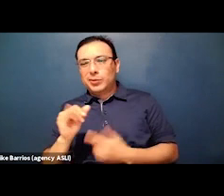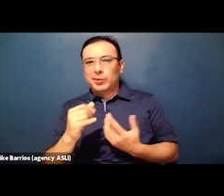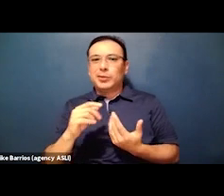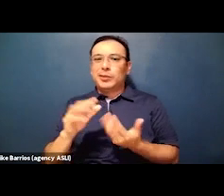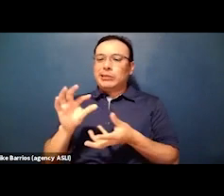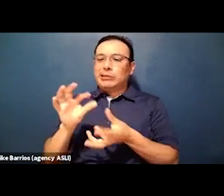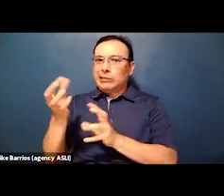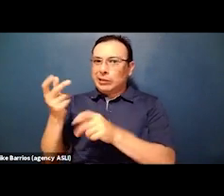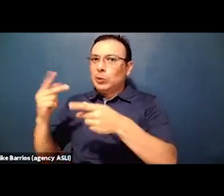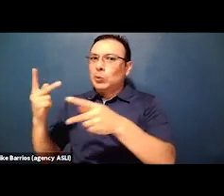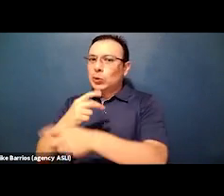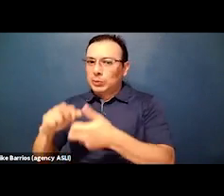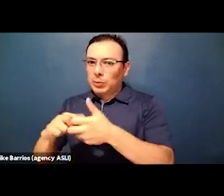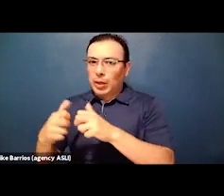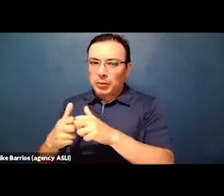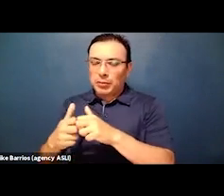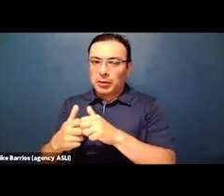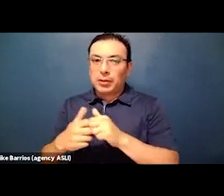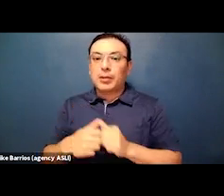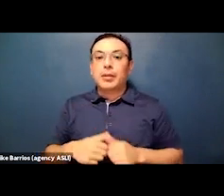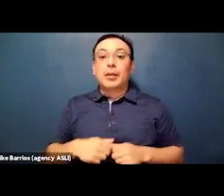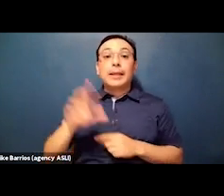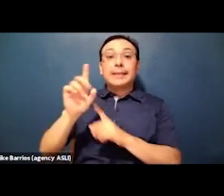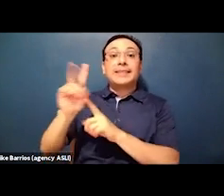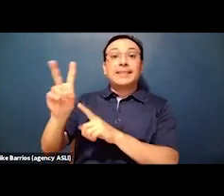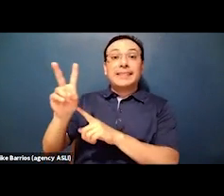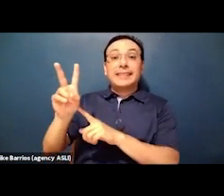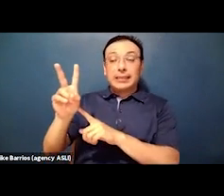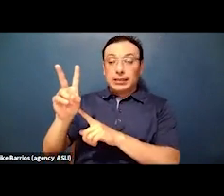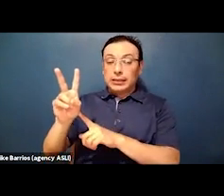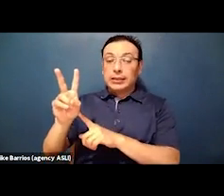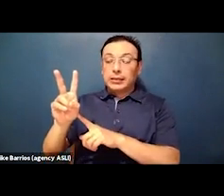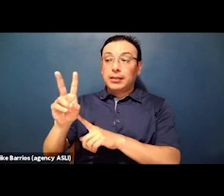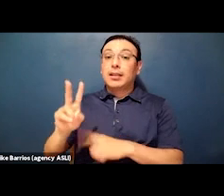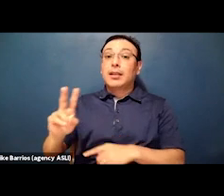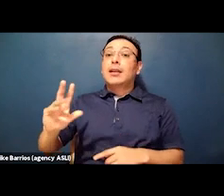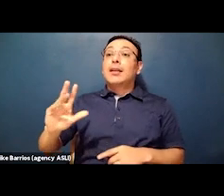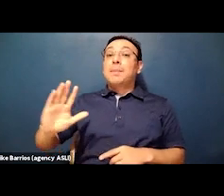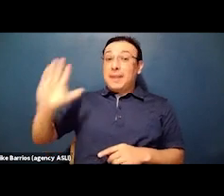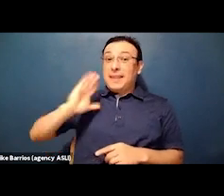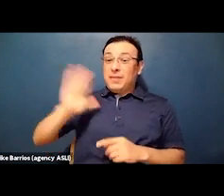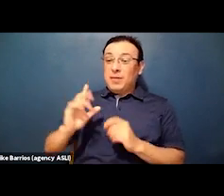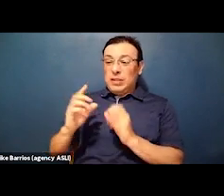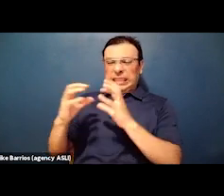weren't used to spending time with each other were now being forced to spend time with each other all day.